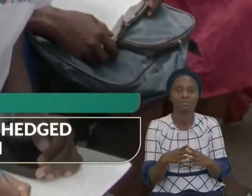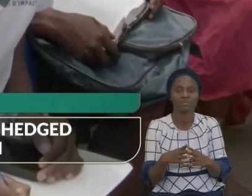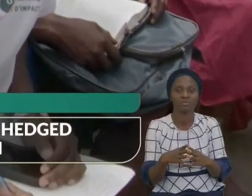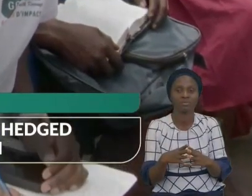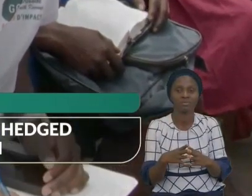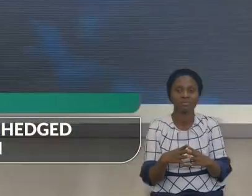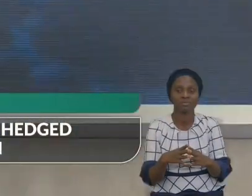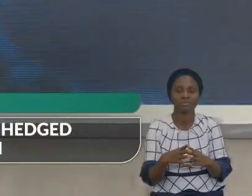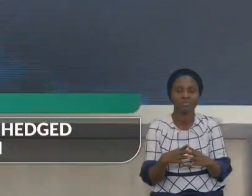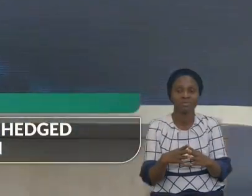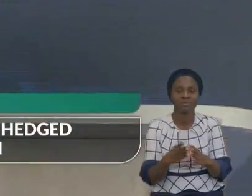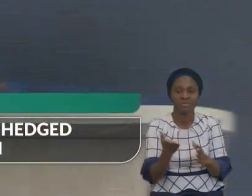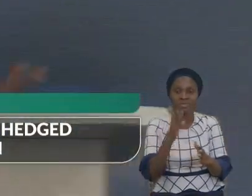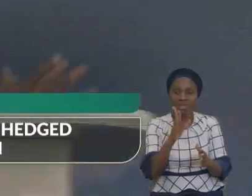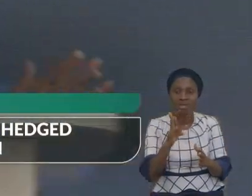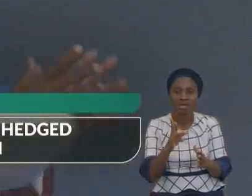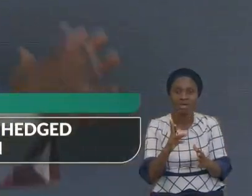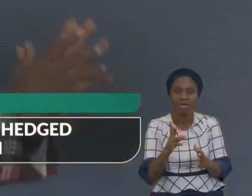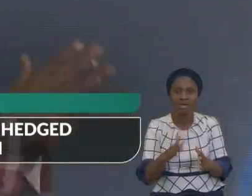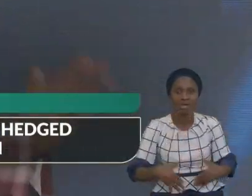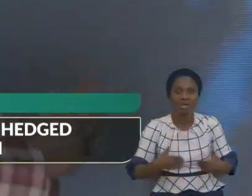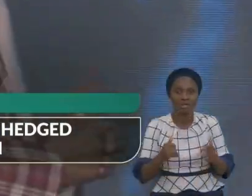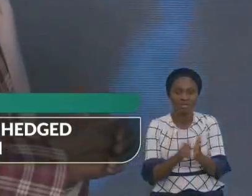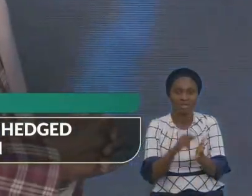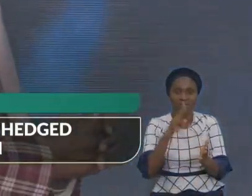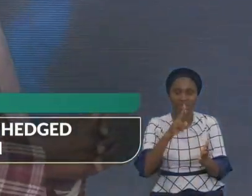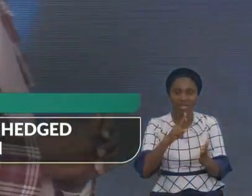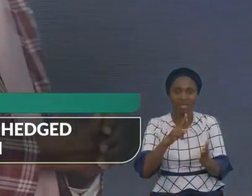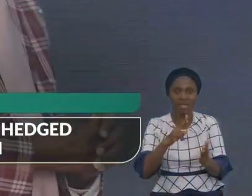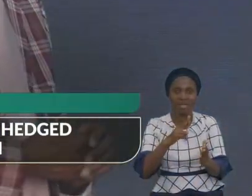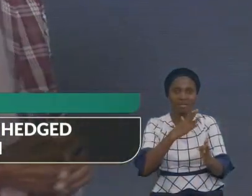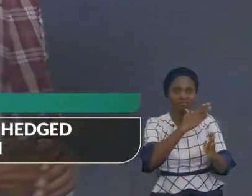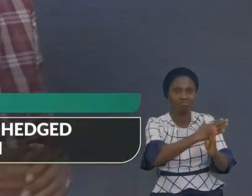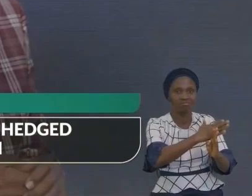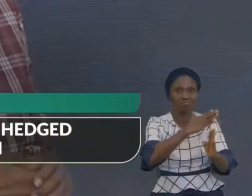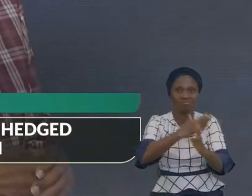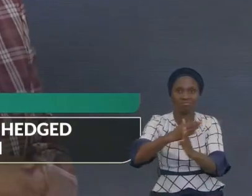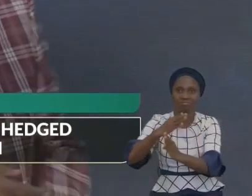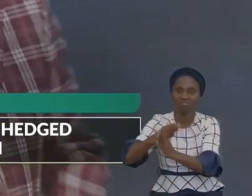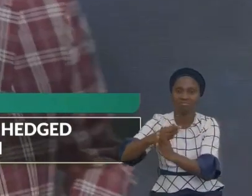And because of the hedging around of their lives,